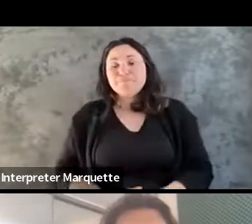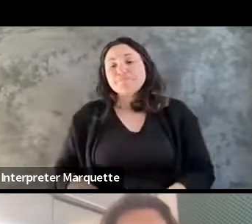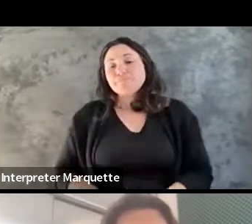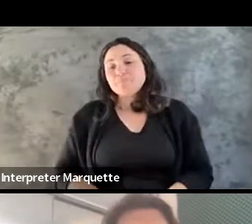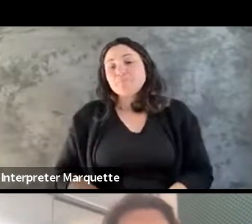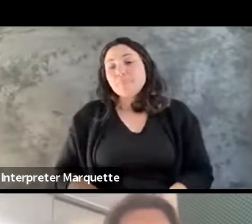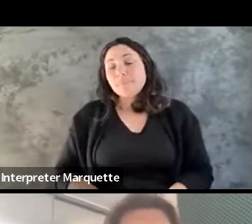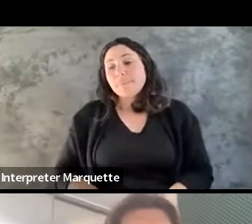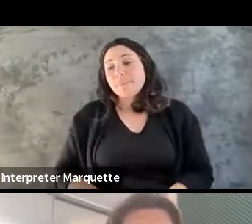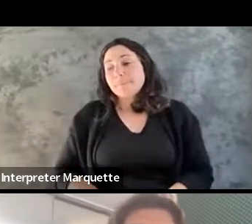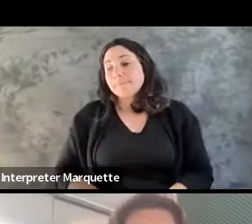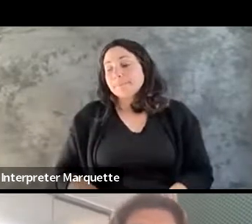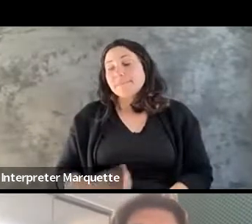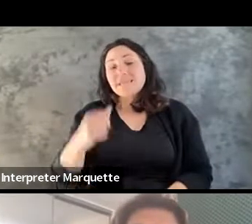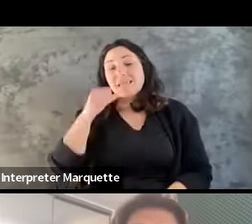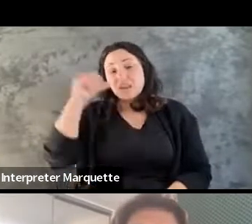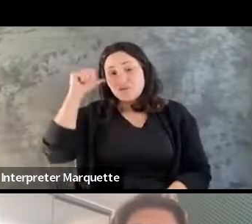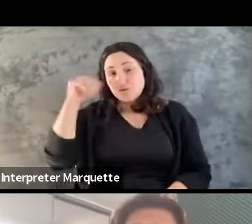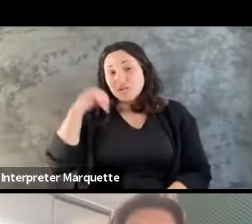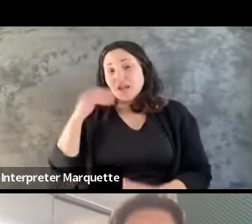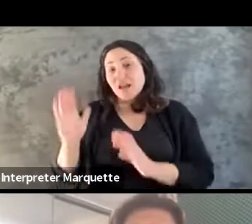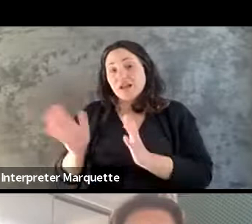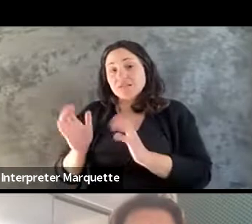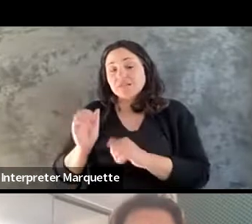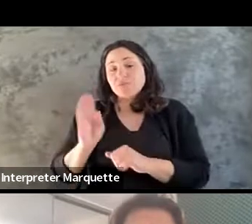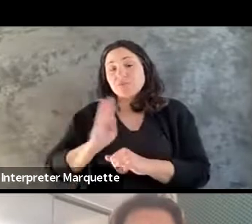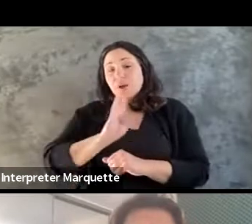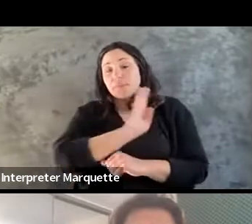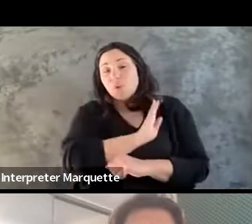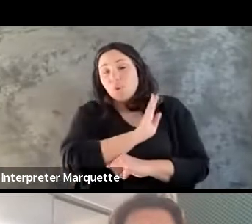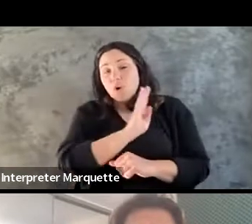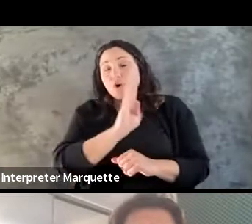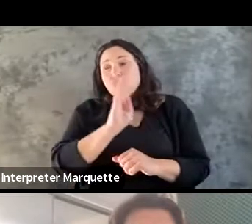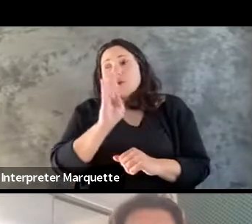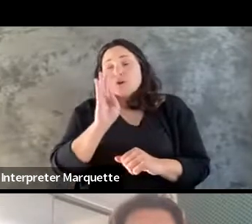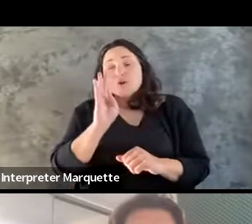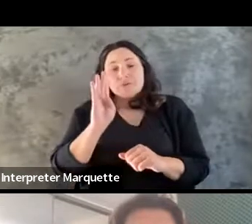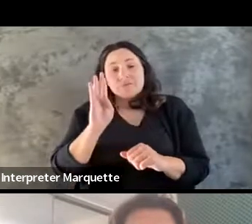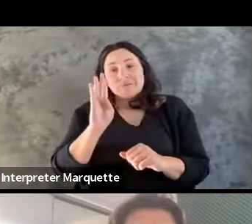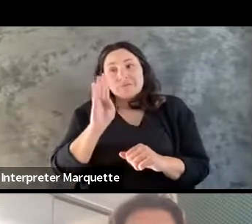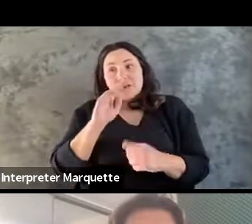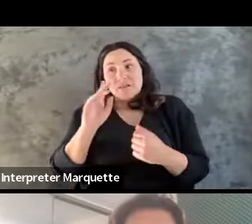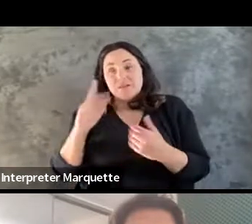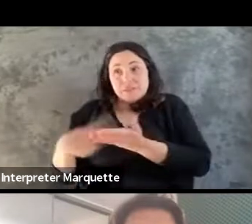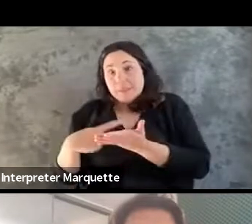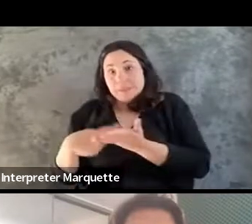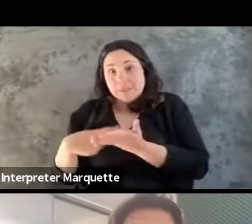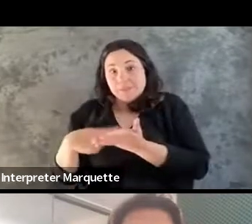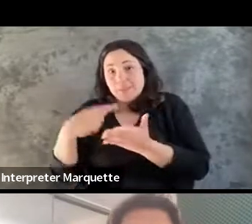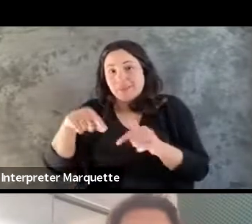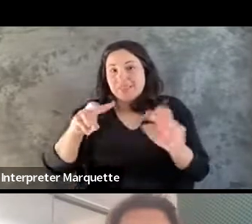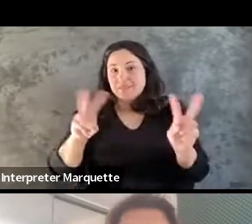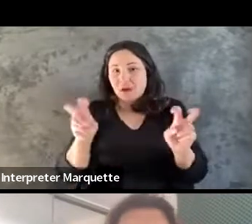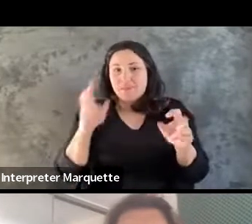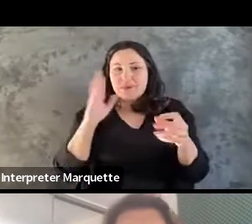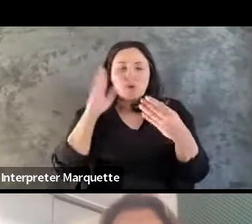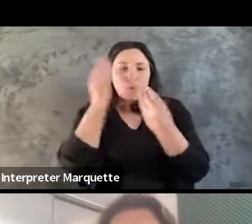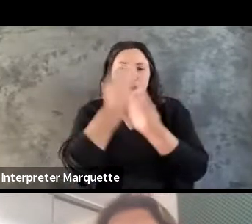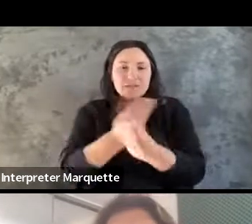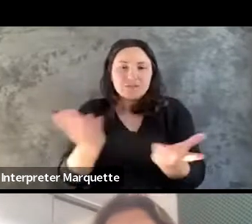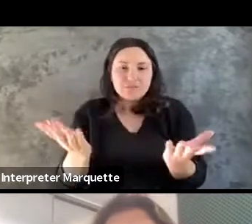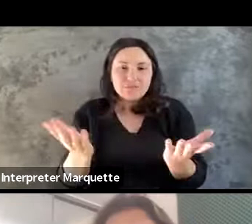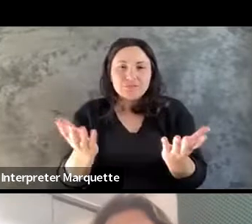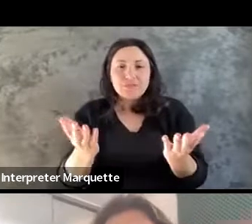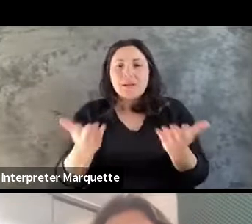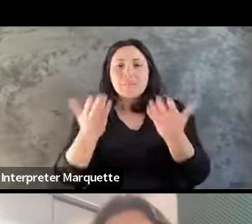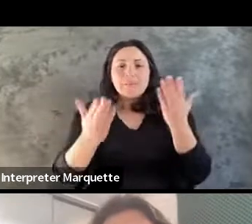conversations with our board leadership yesterday and into the night on this very topic. So I just wanted to surface that. I'm sure that, there